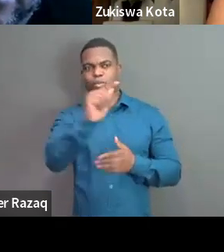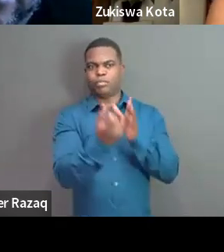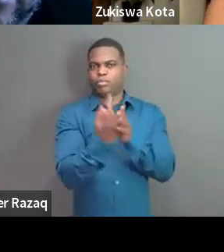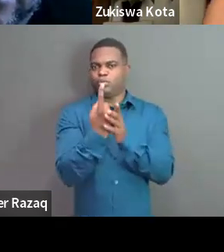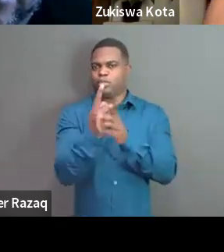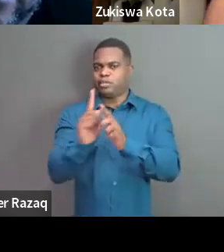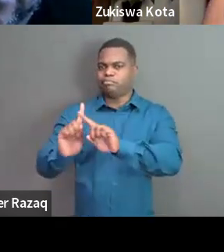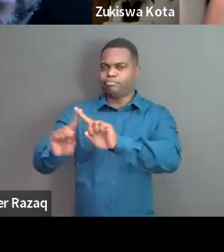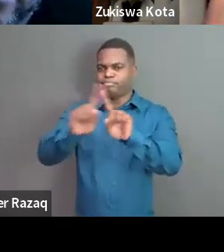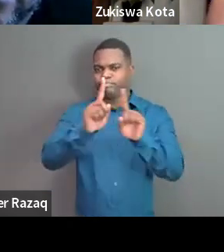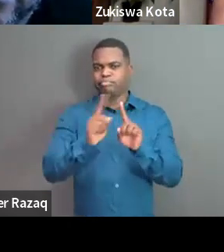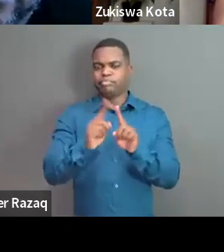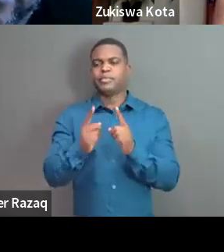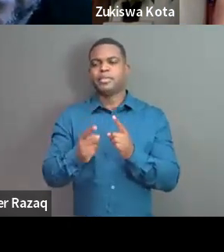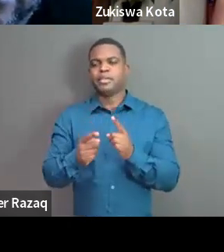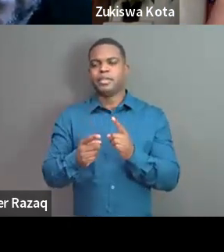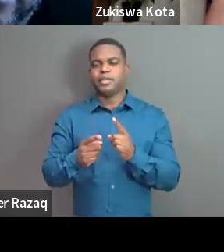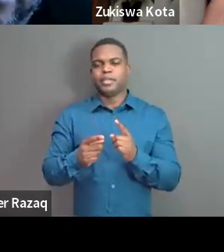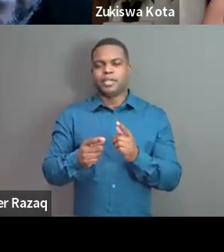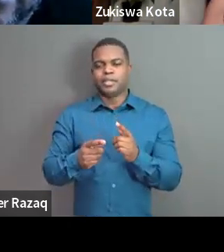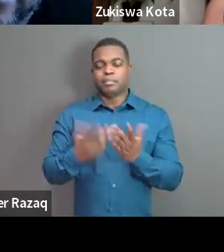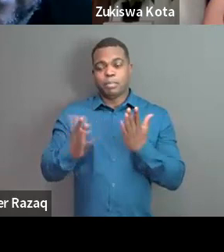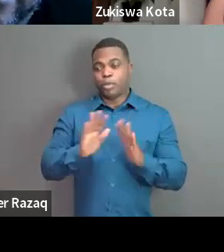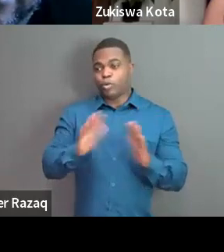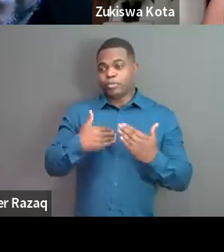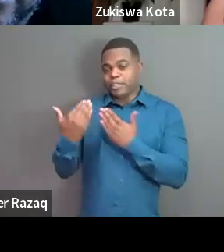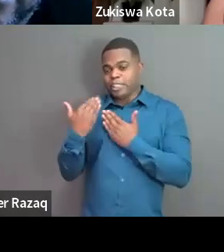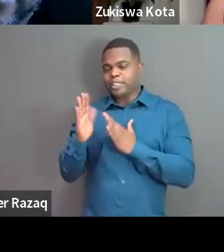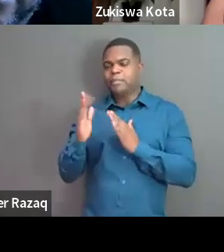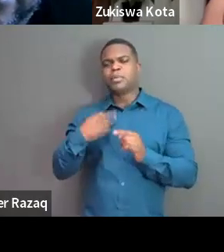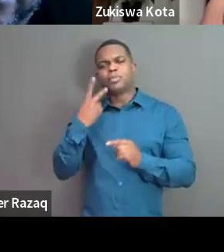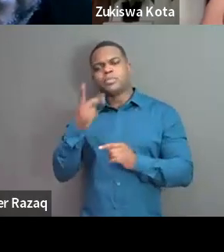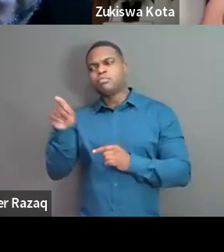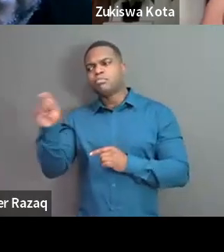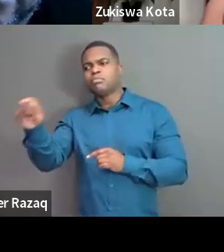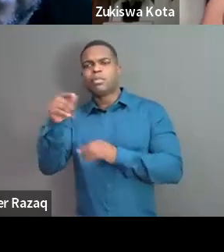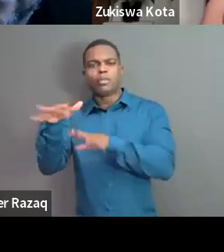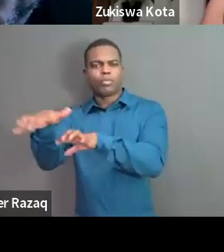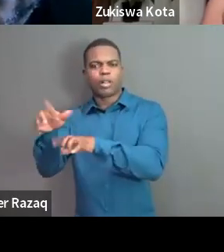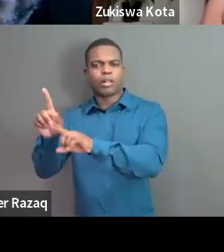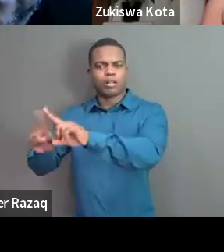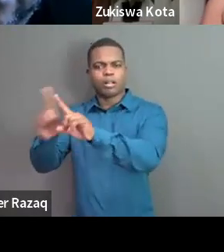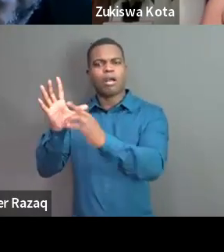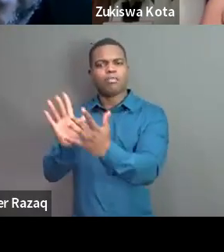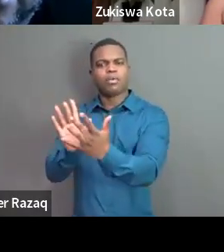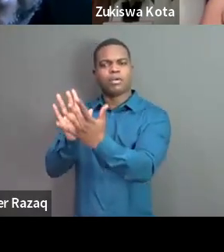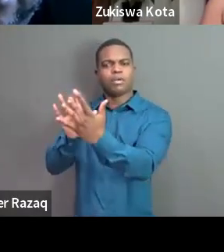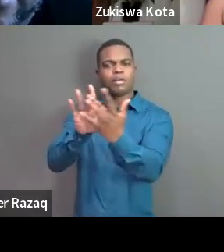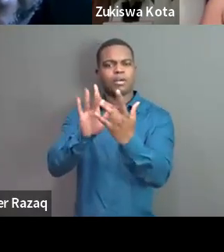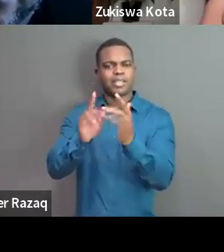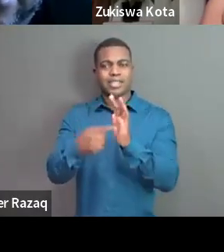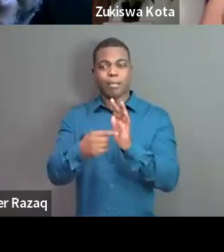for people that live in rural areas in making sure that internet is a social good and not